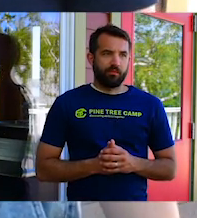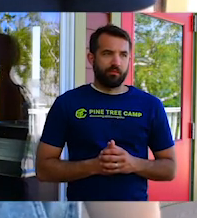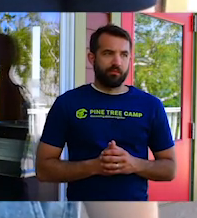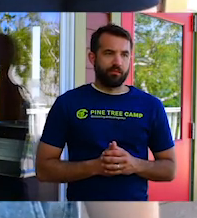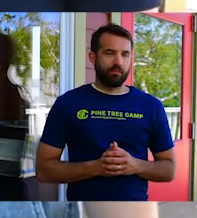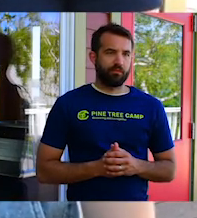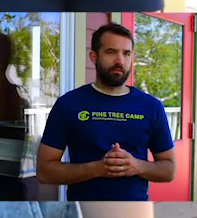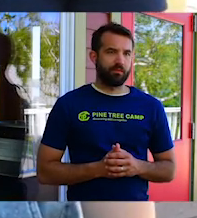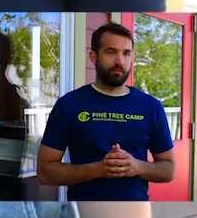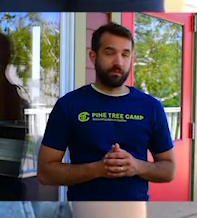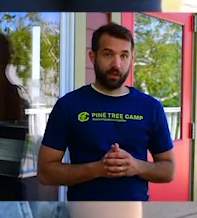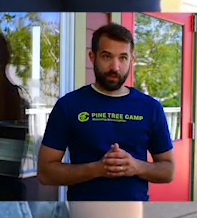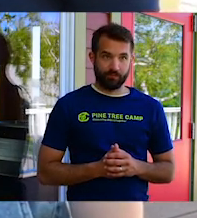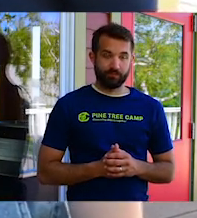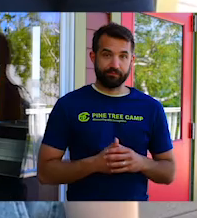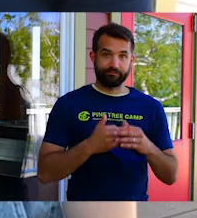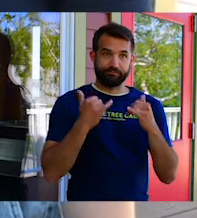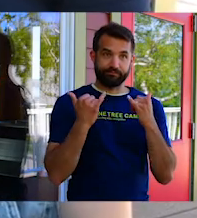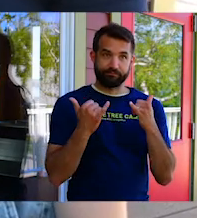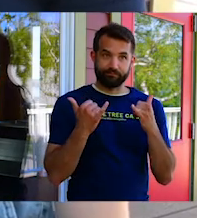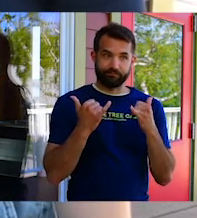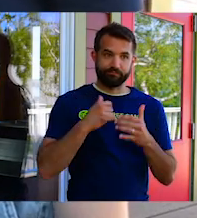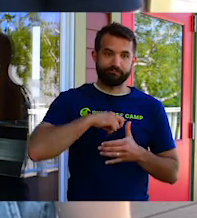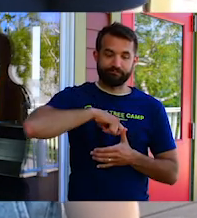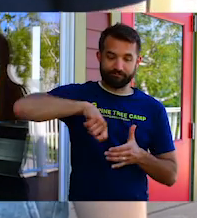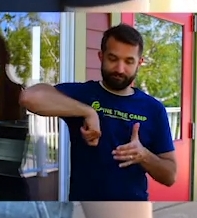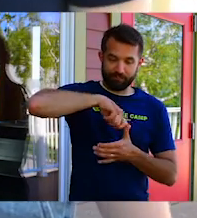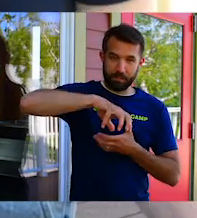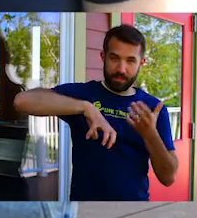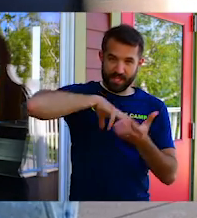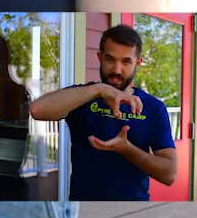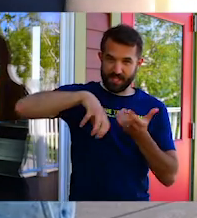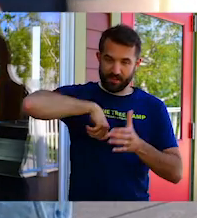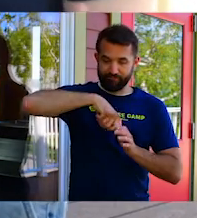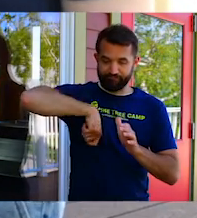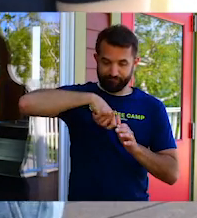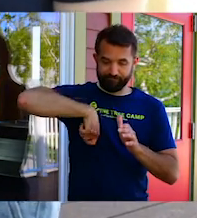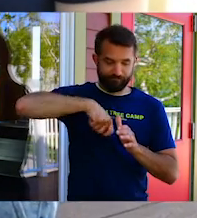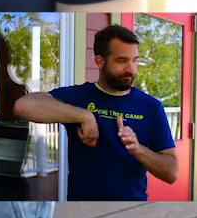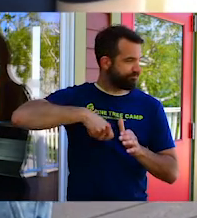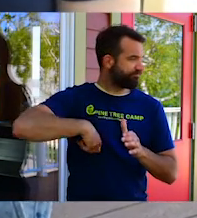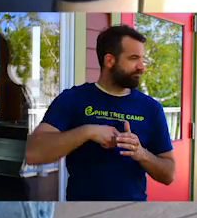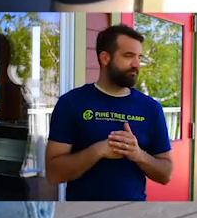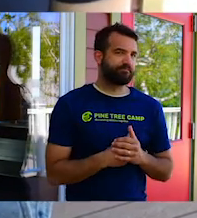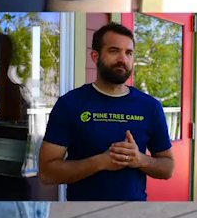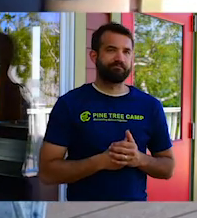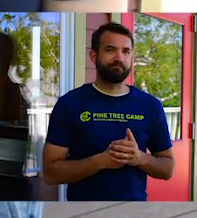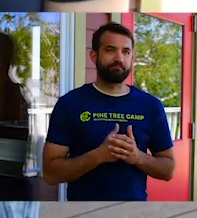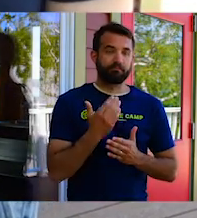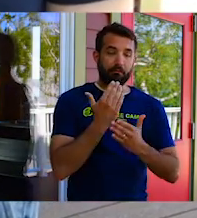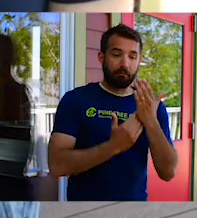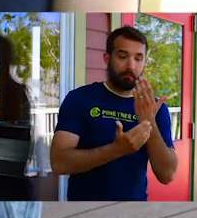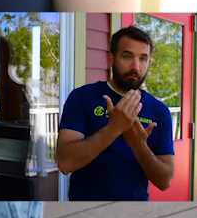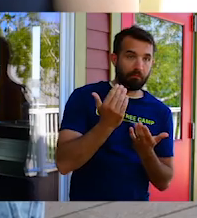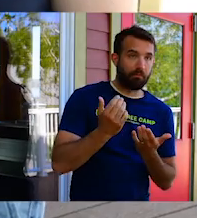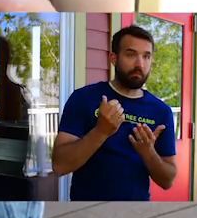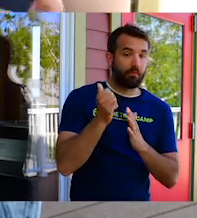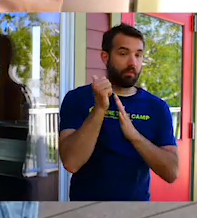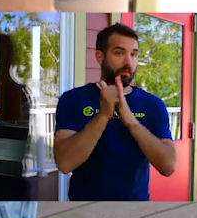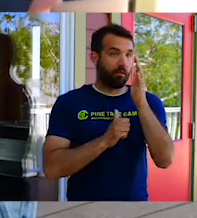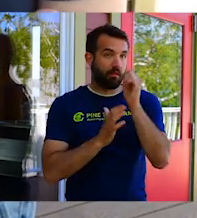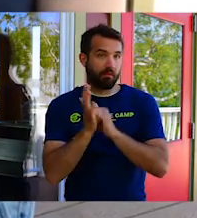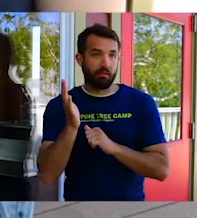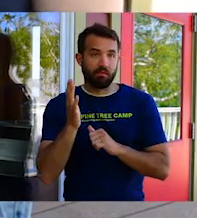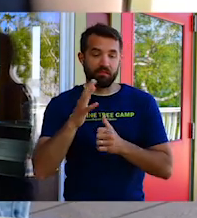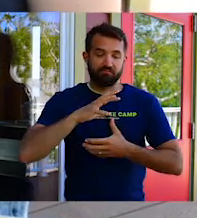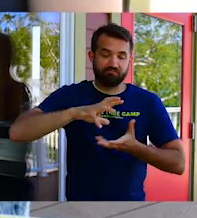Alright, and once that's done, Fern's going to mix the sand and the cornstarch together. You can use your hands. She could also put gloves on if she didn't want